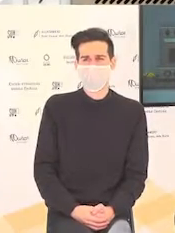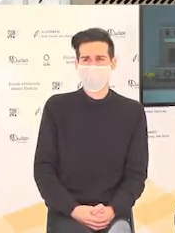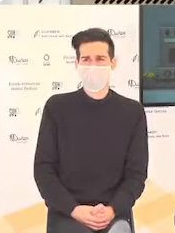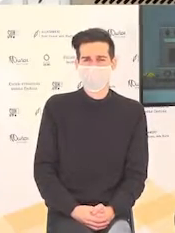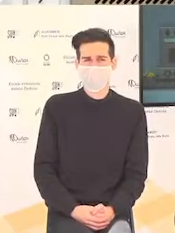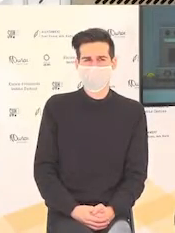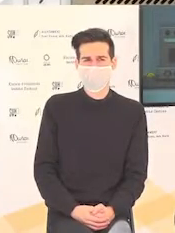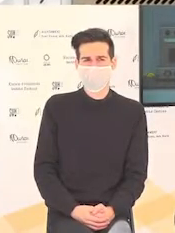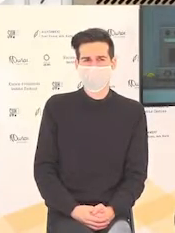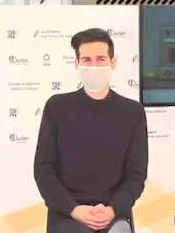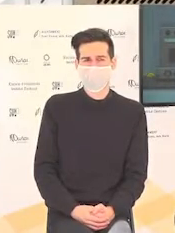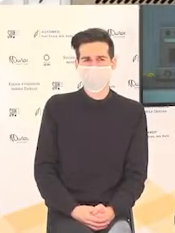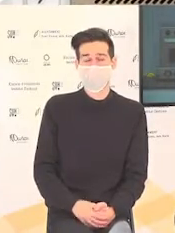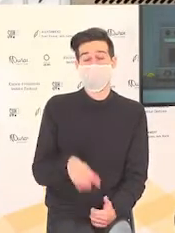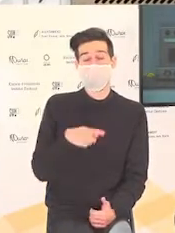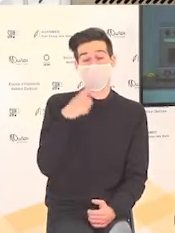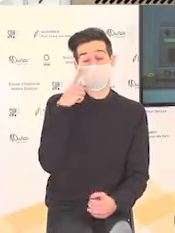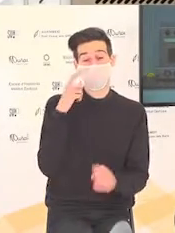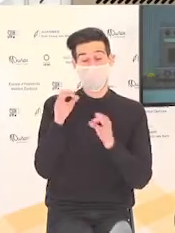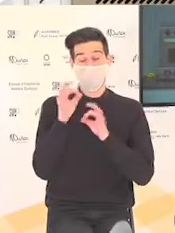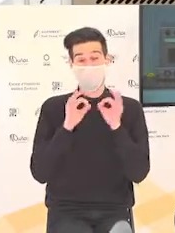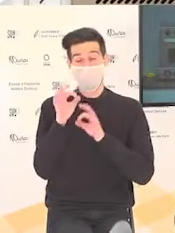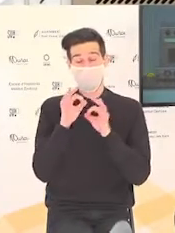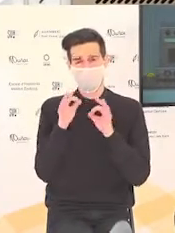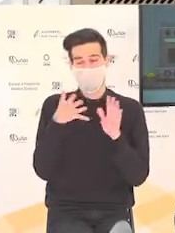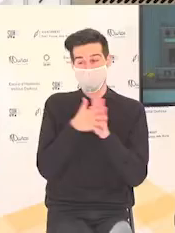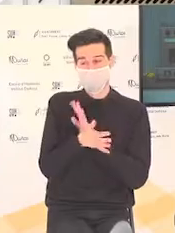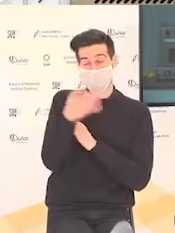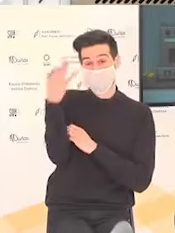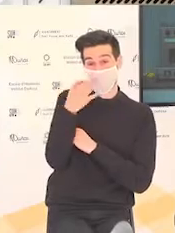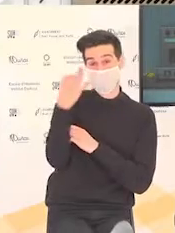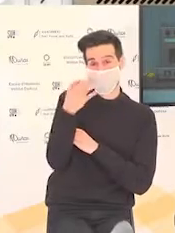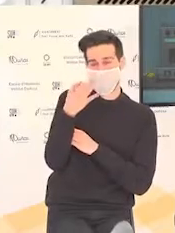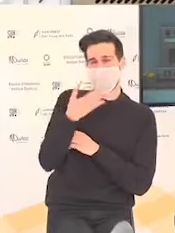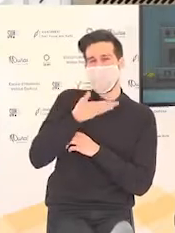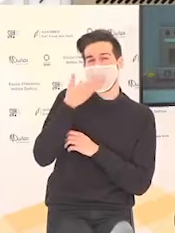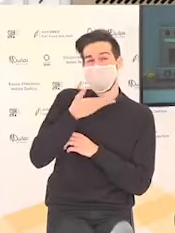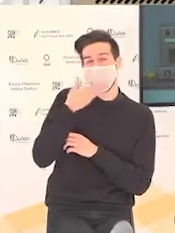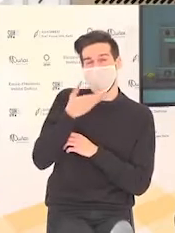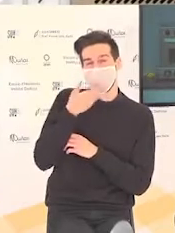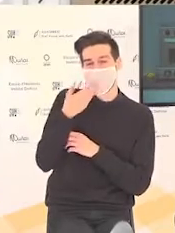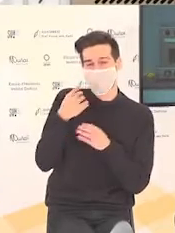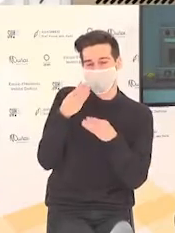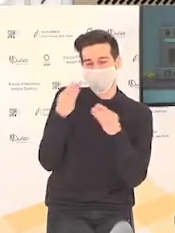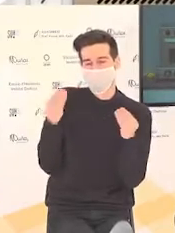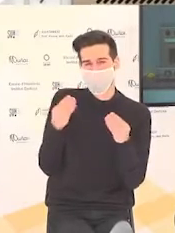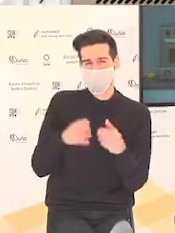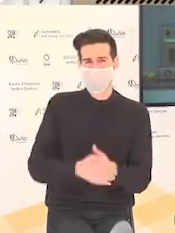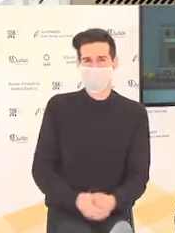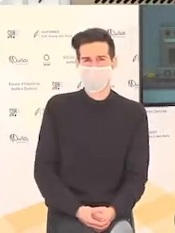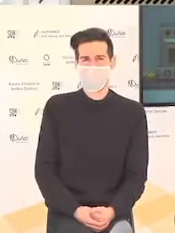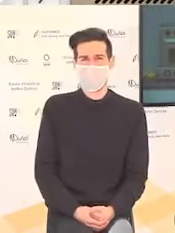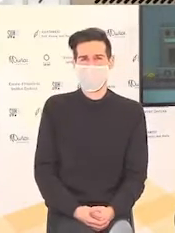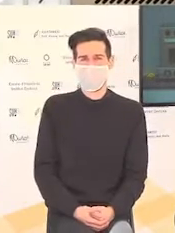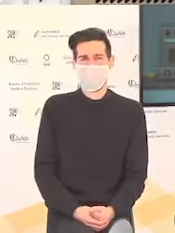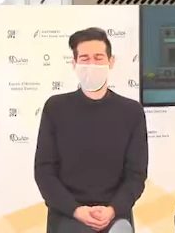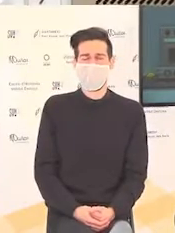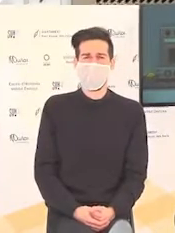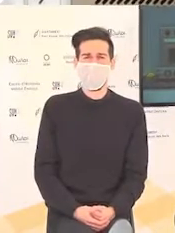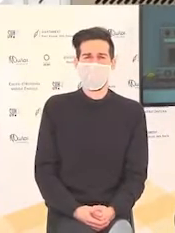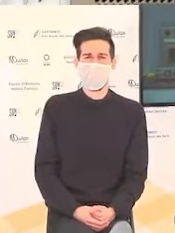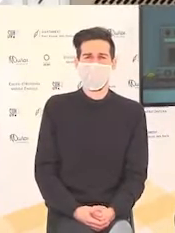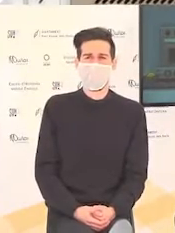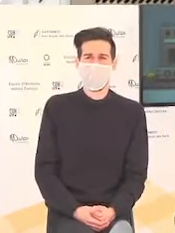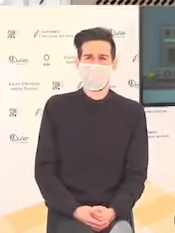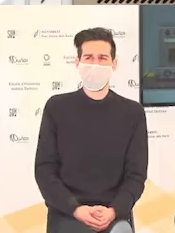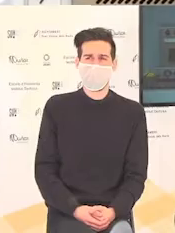good. Tengo que ir con cuidado para asegurarme de que no esté demasiado caliente el recipiente. Because if they do the dishes here and the bowl is really warm,